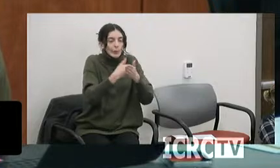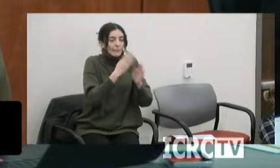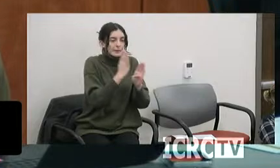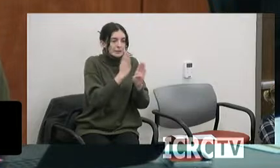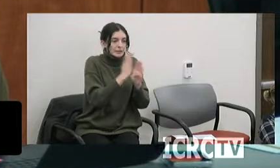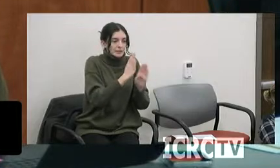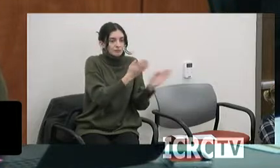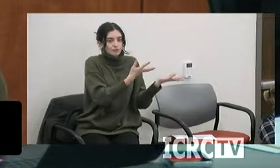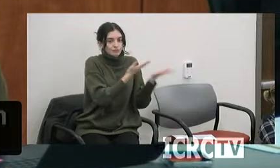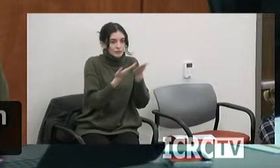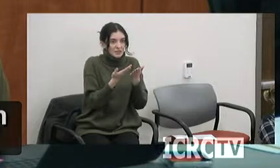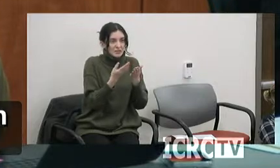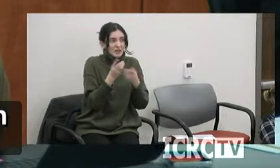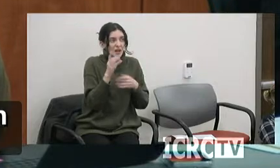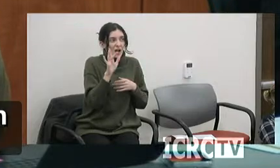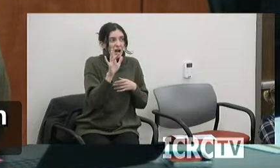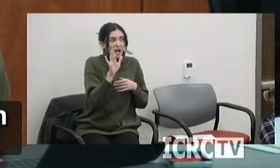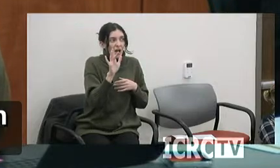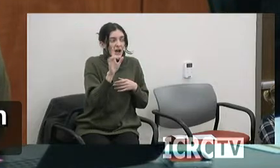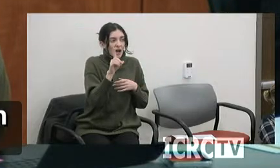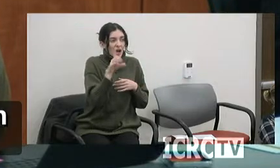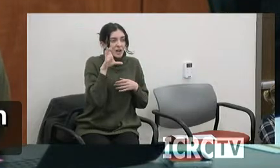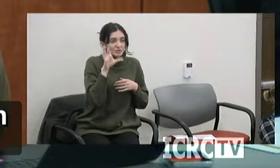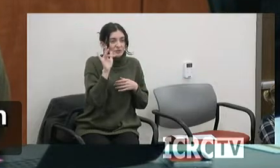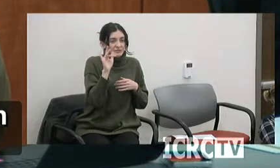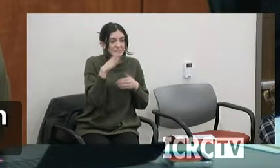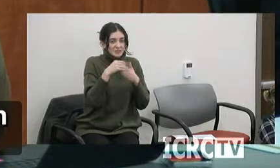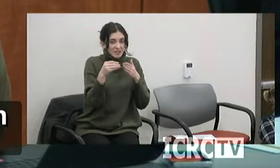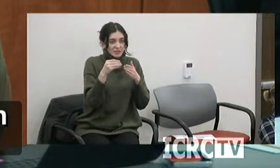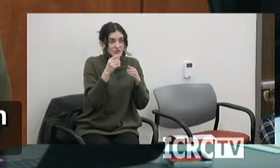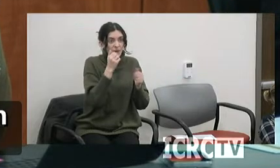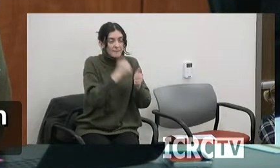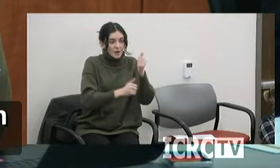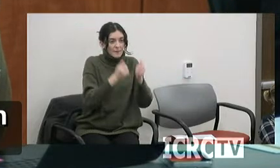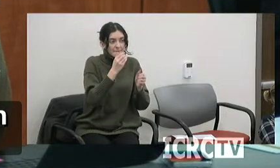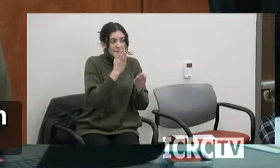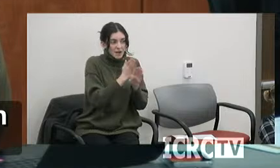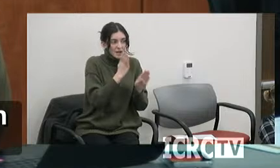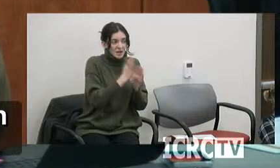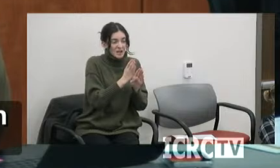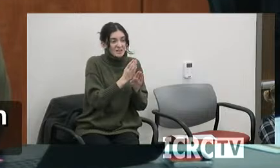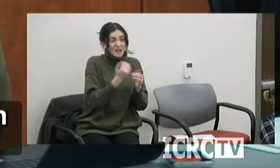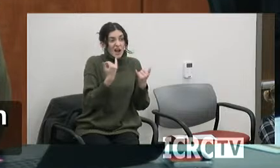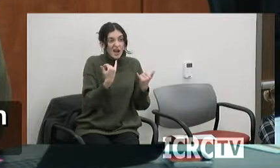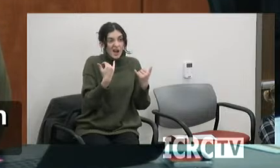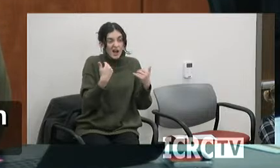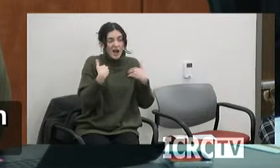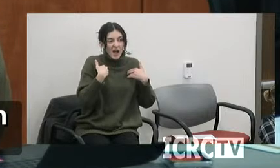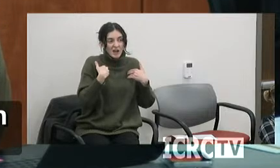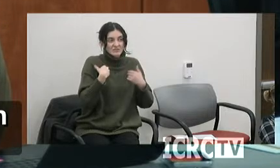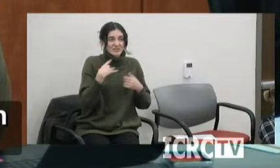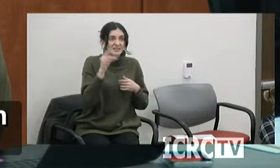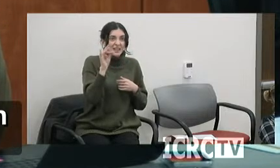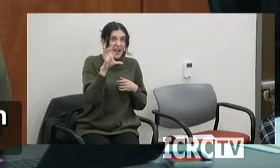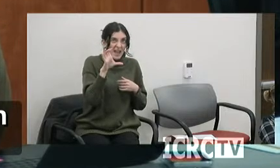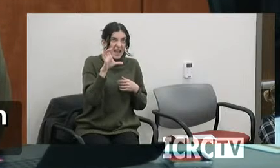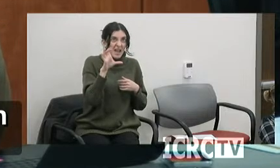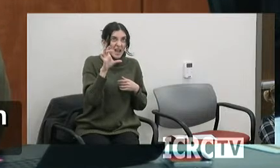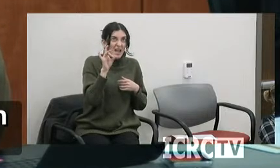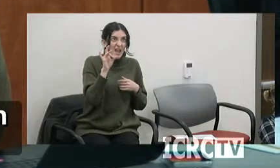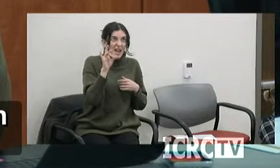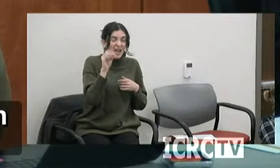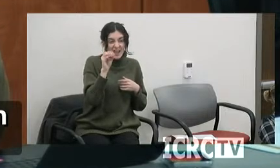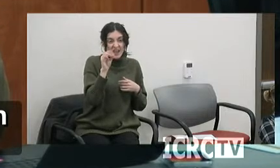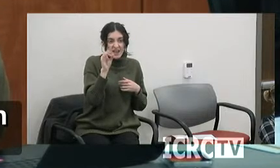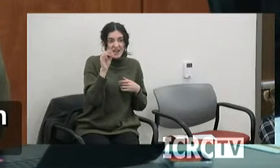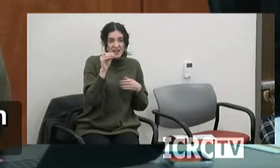have upwards of 70 to 80 buses. So we started to look at that. I think it's cost prohibitive,